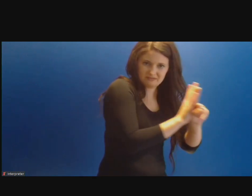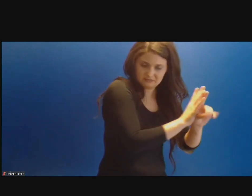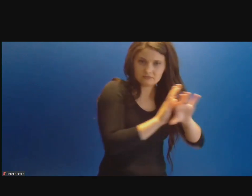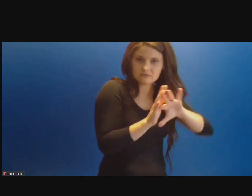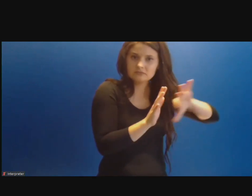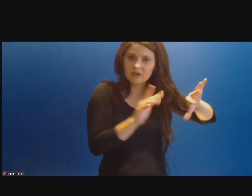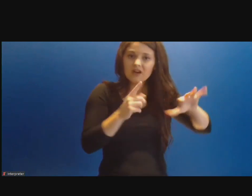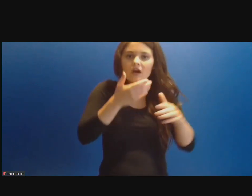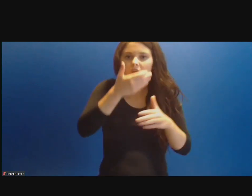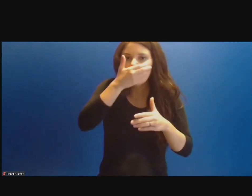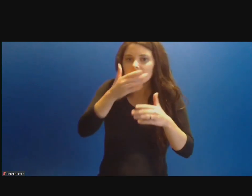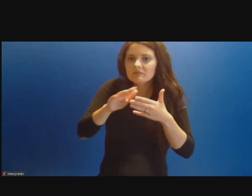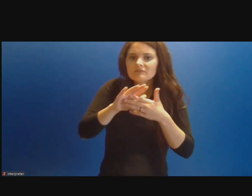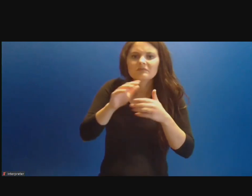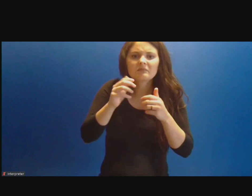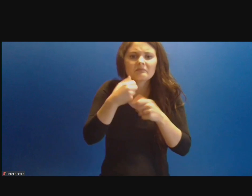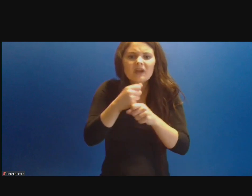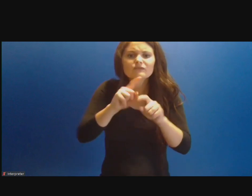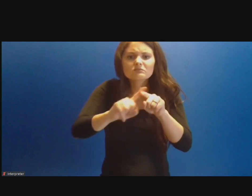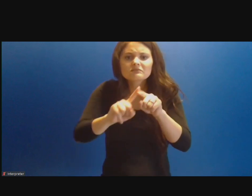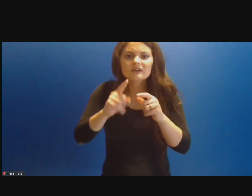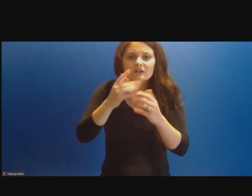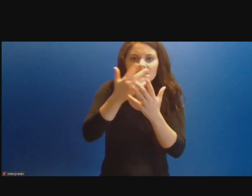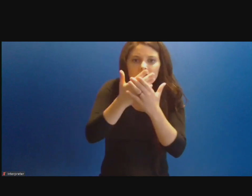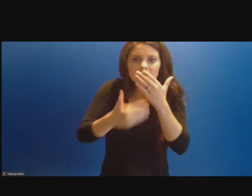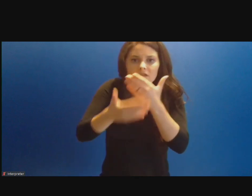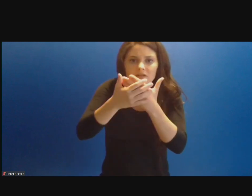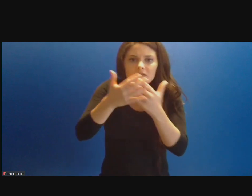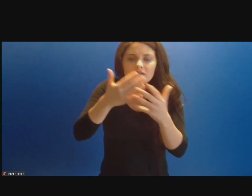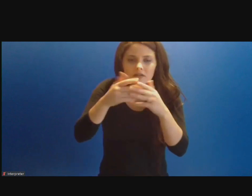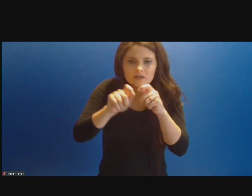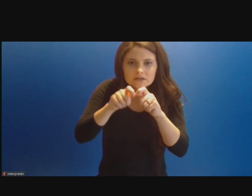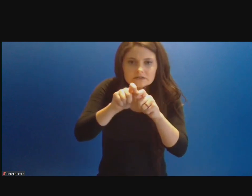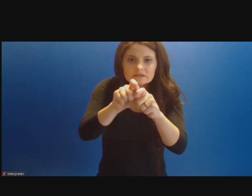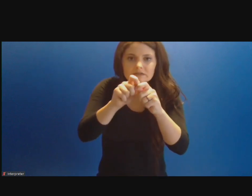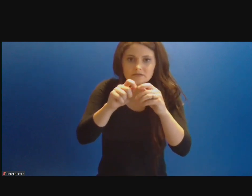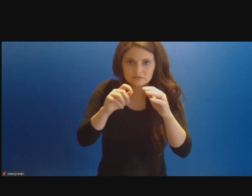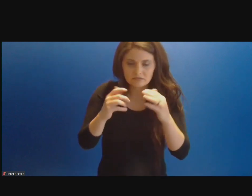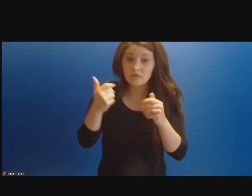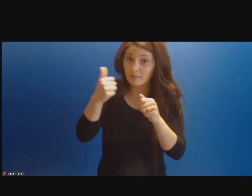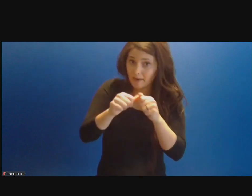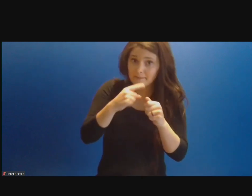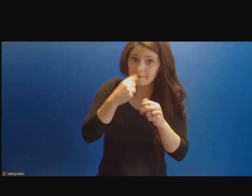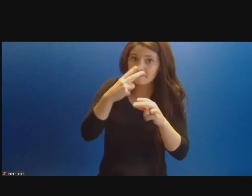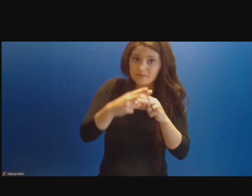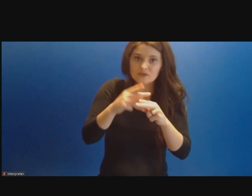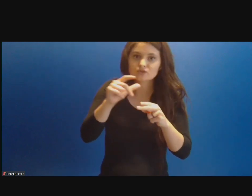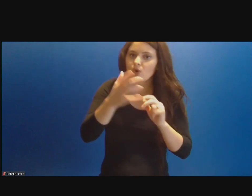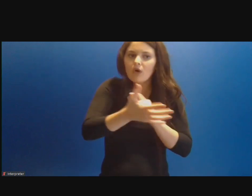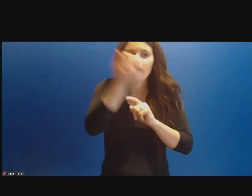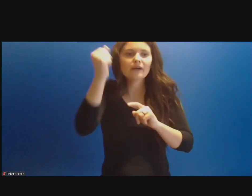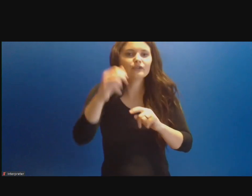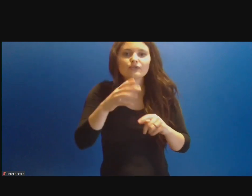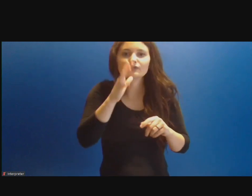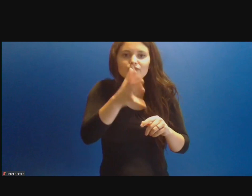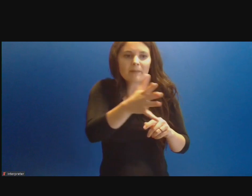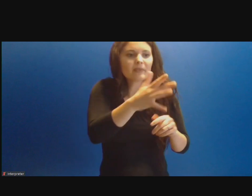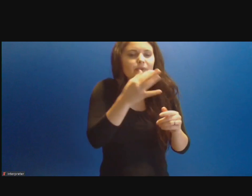covering. It's made out of at least a couple of layers of tightly woven material. And remember, I said, don't take your grandmother's tea